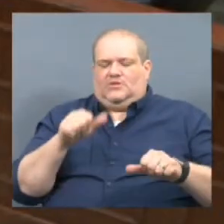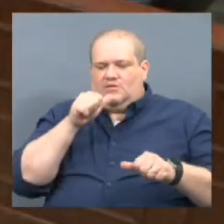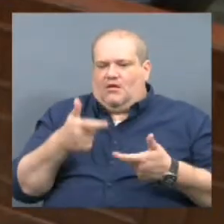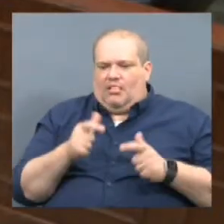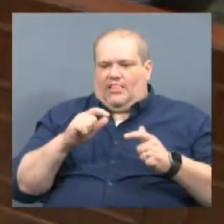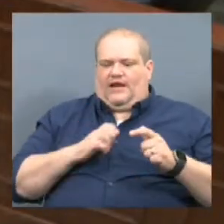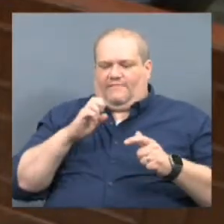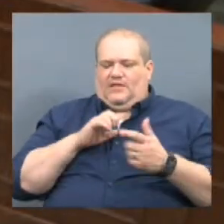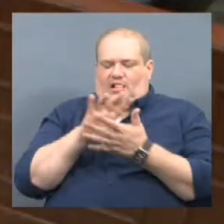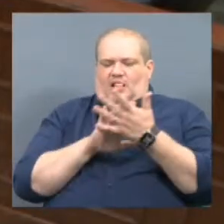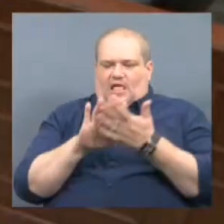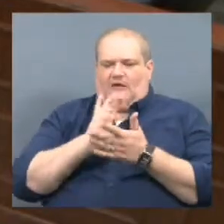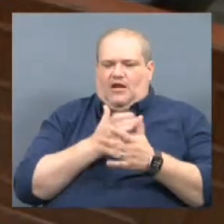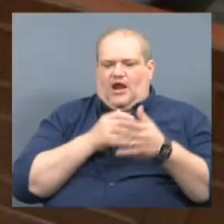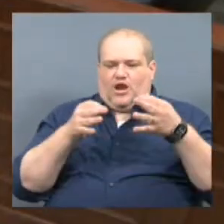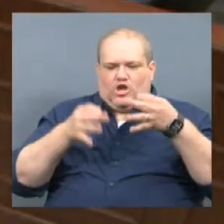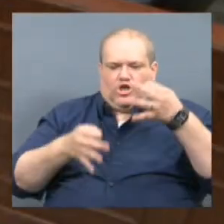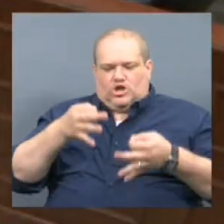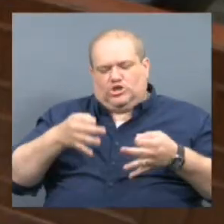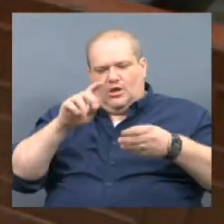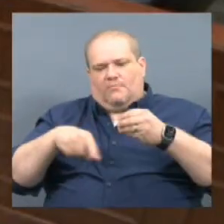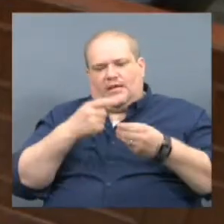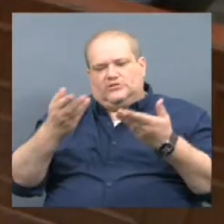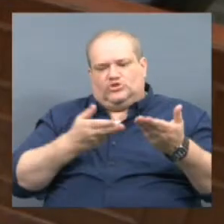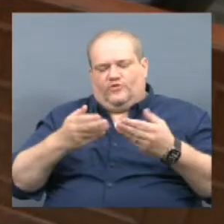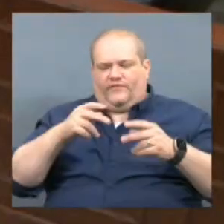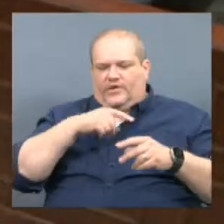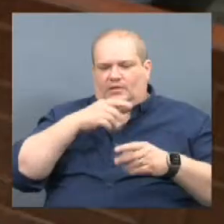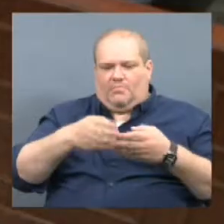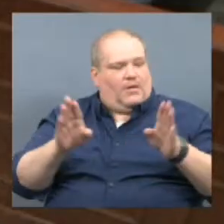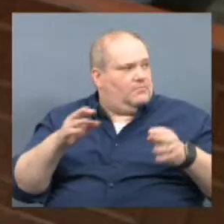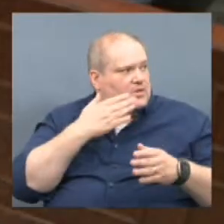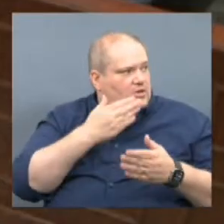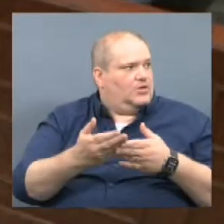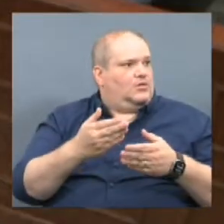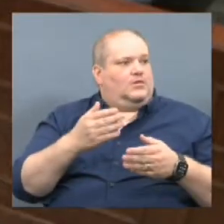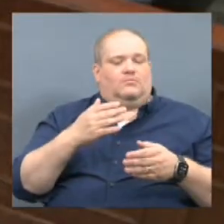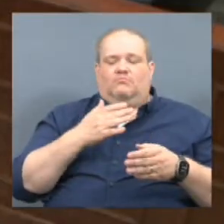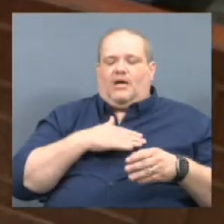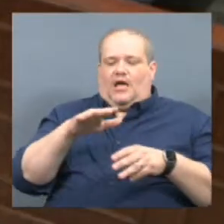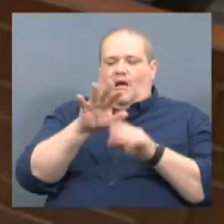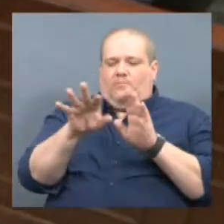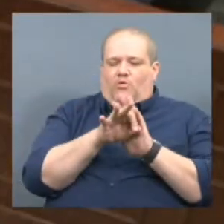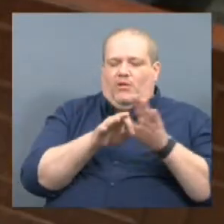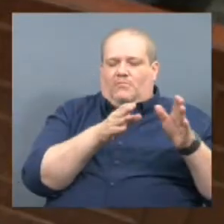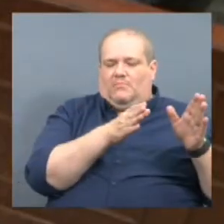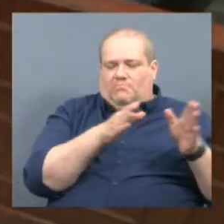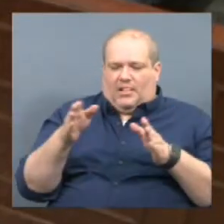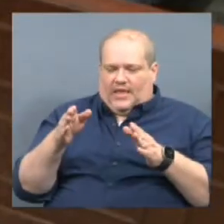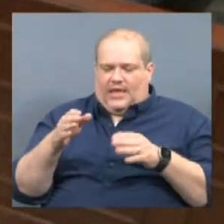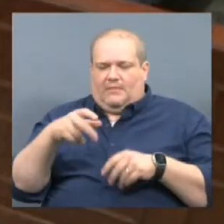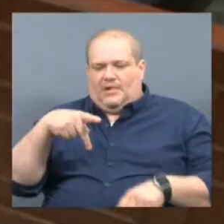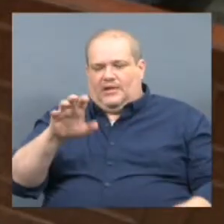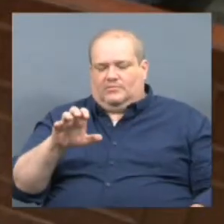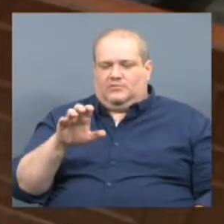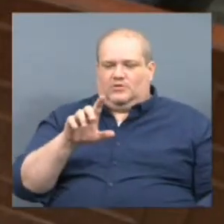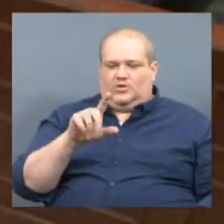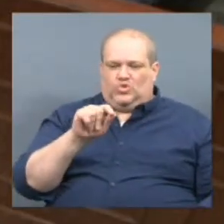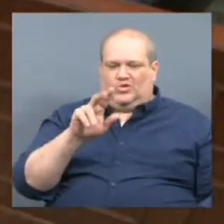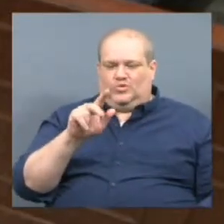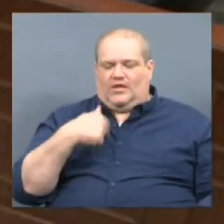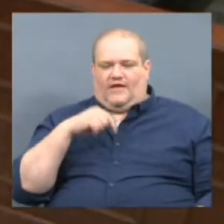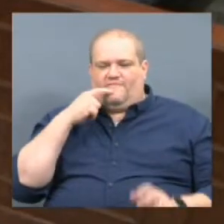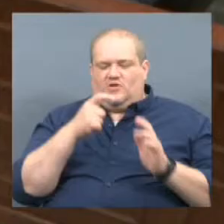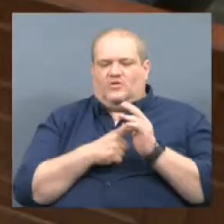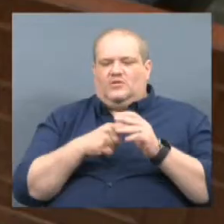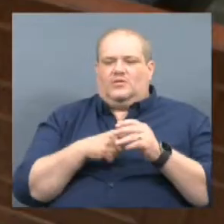cloud our judgment in the service of the public good. Since my appointment to the Planning Commission in December of 2023, I have personally witnessed a level